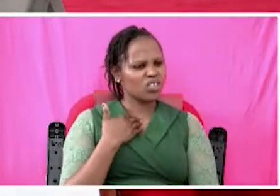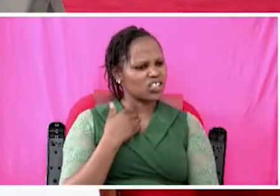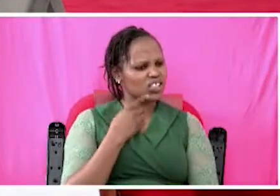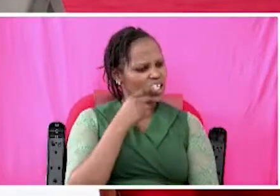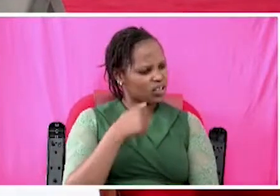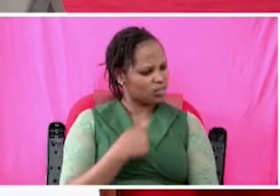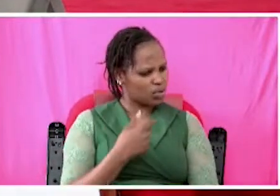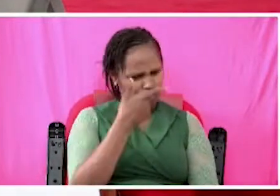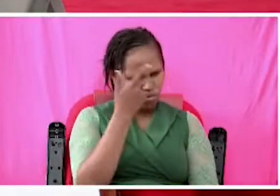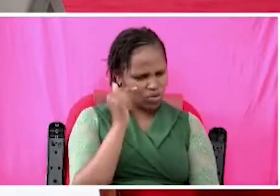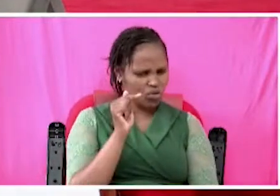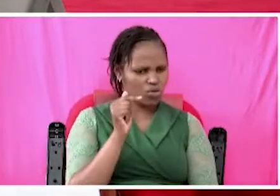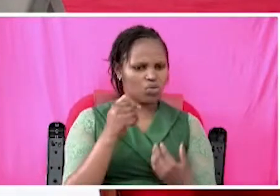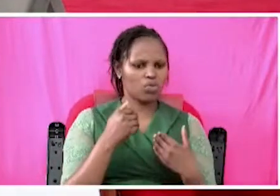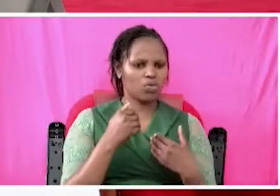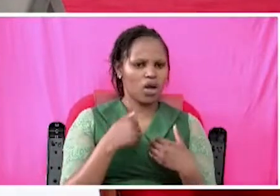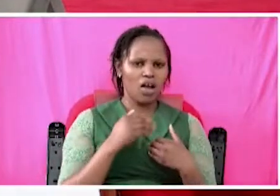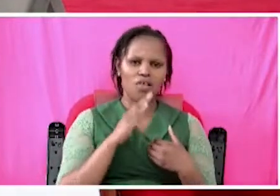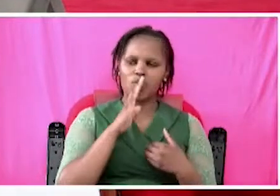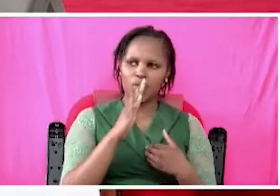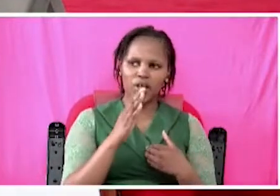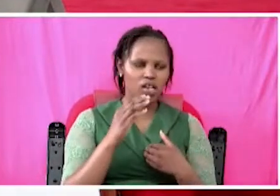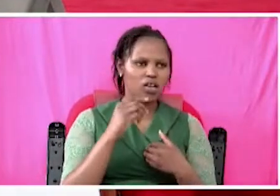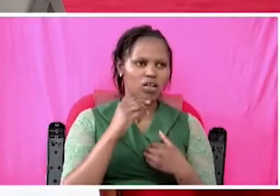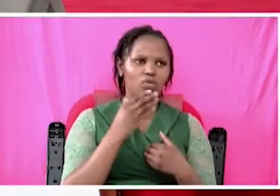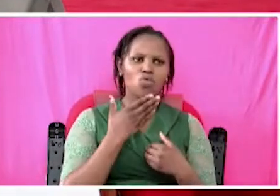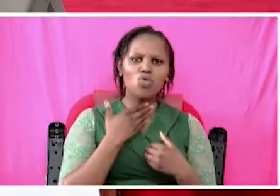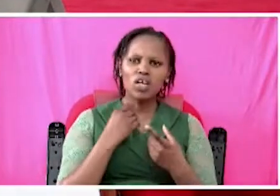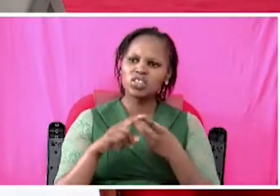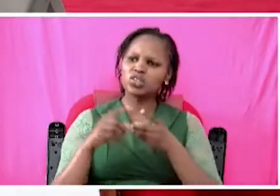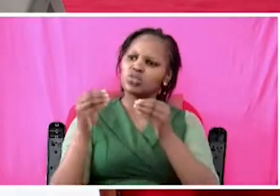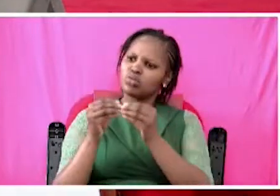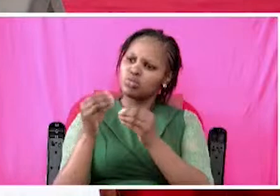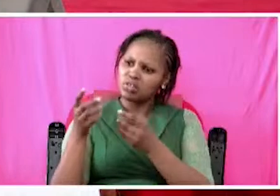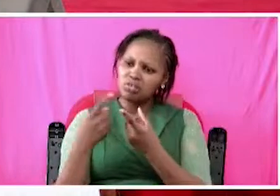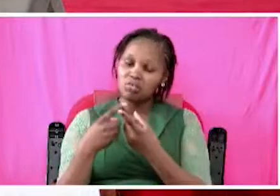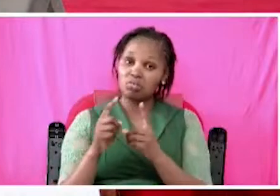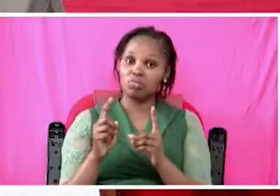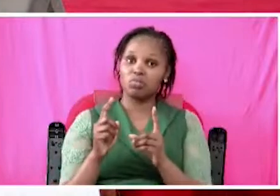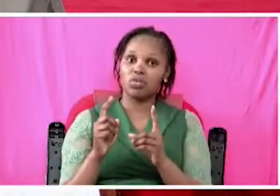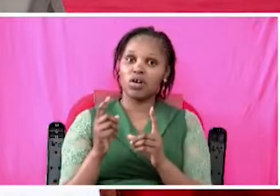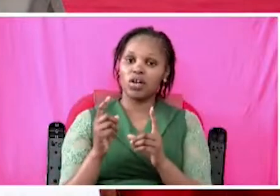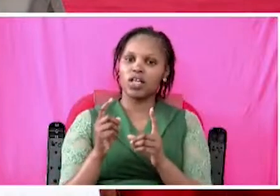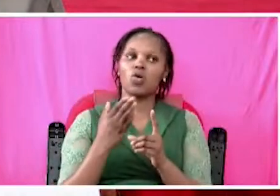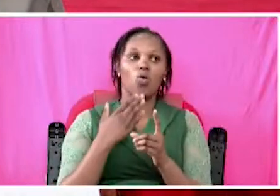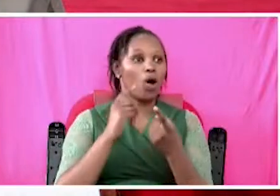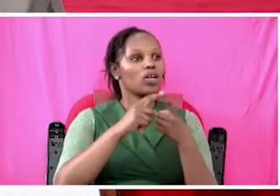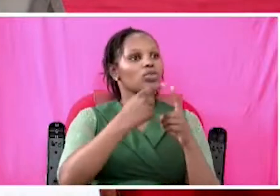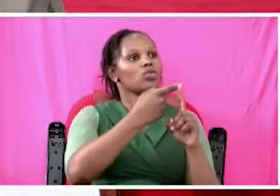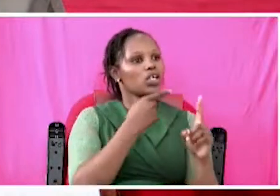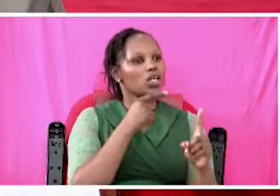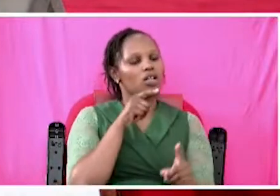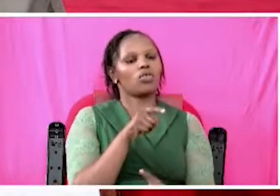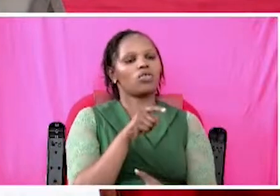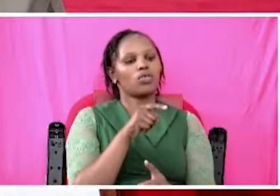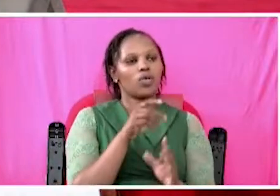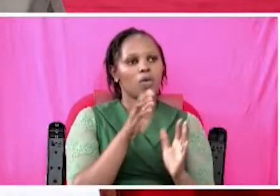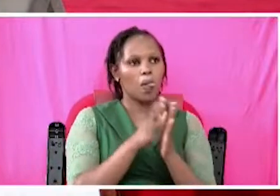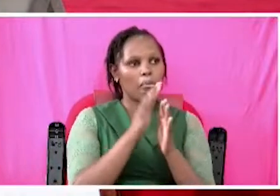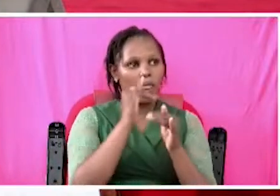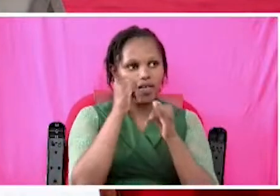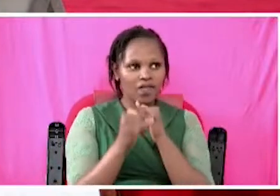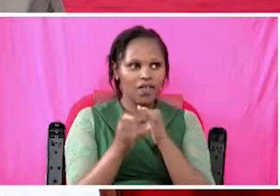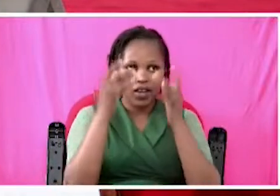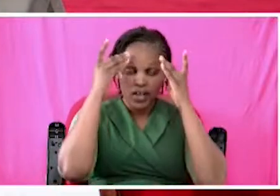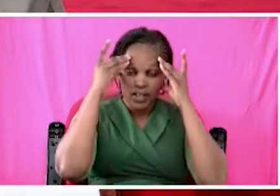Because he's been wanting to meet you, but the agenda is probably to kill you. And finally he decides,